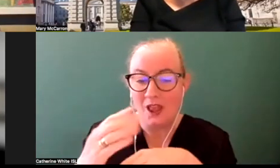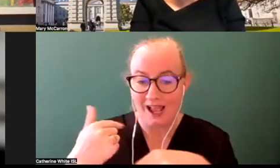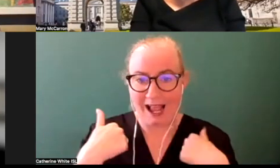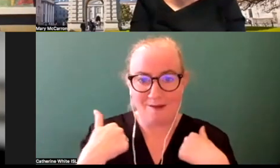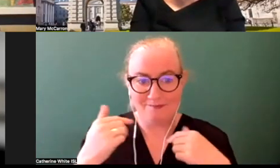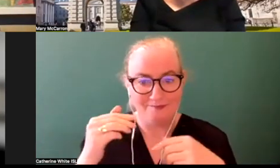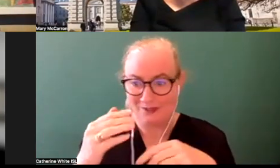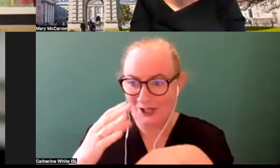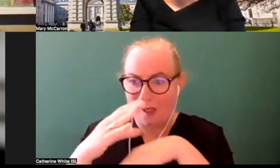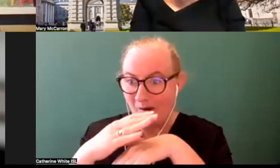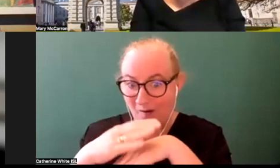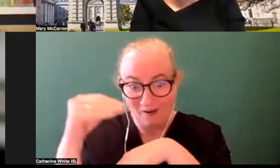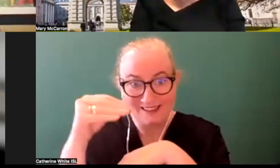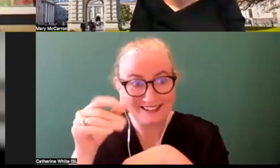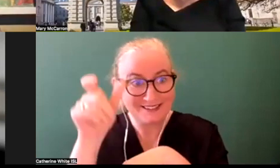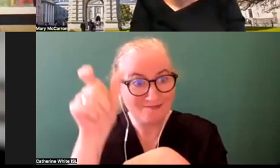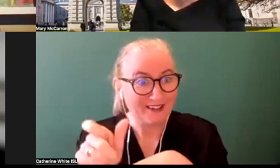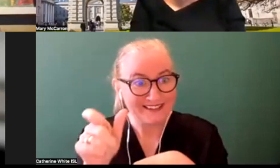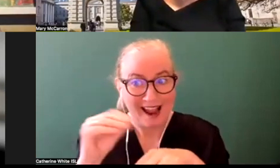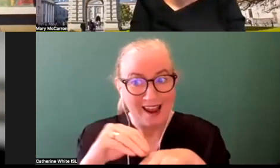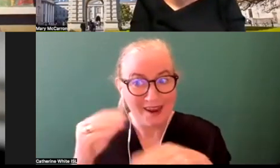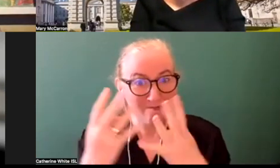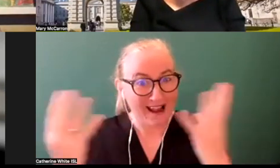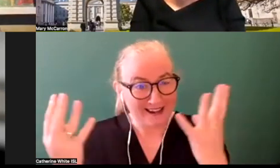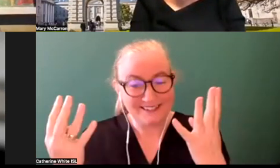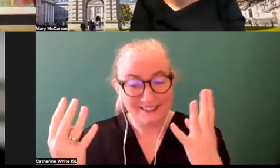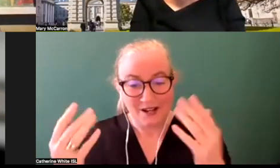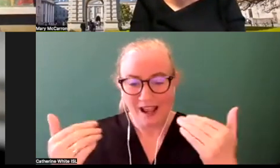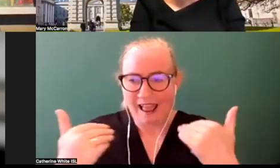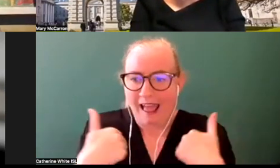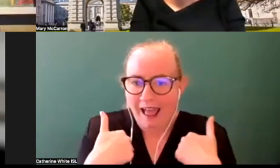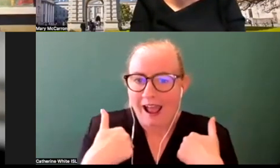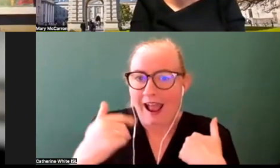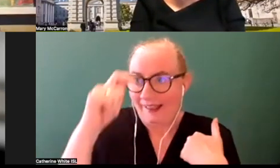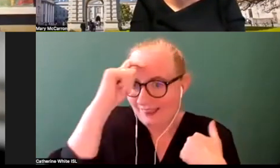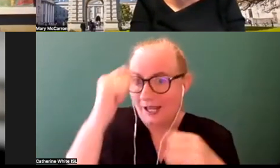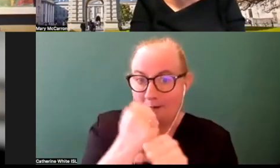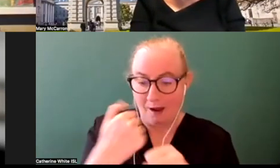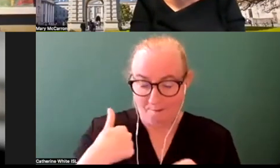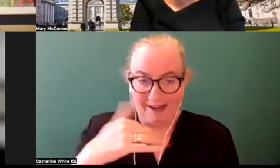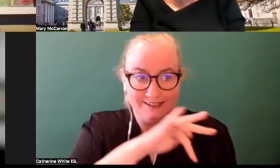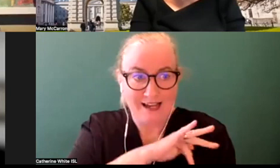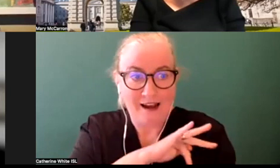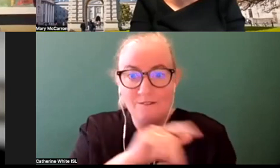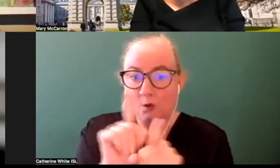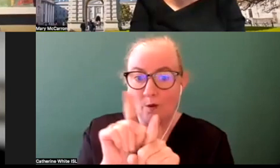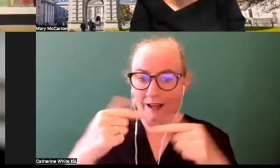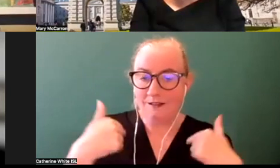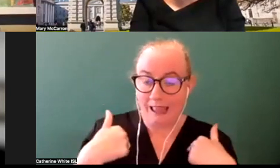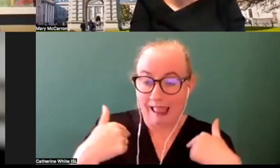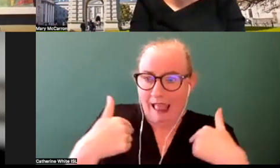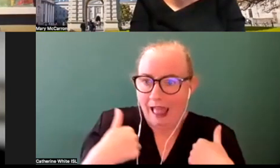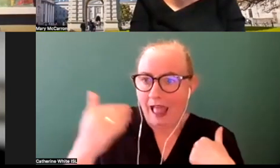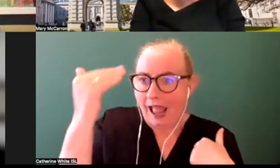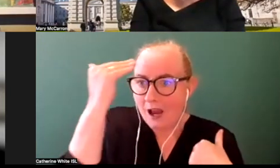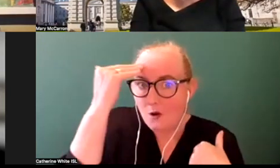panel, that, you know, I'm thinking about these issues for myself as well. And I know